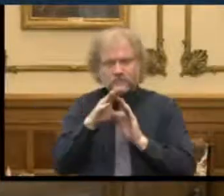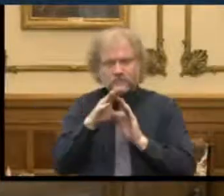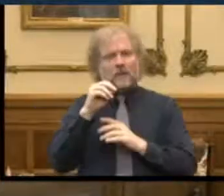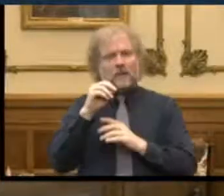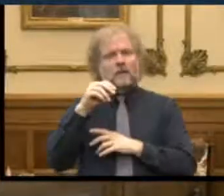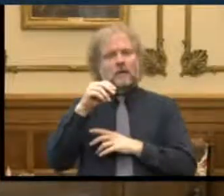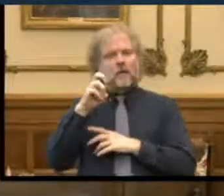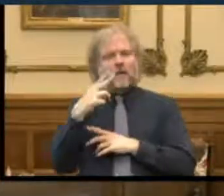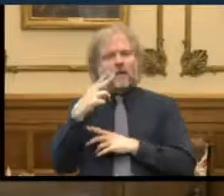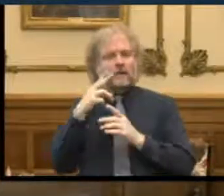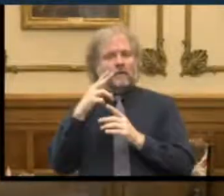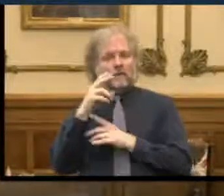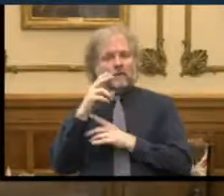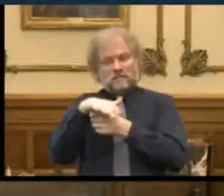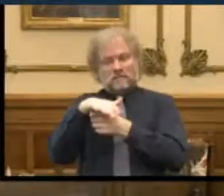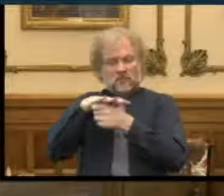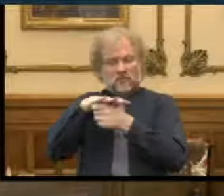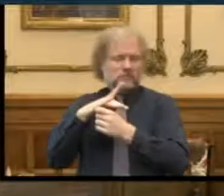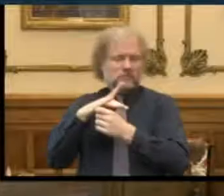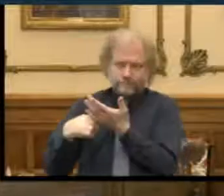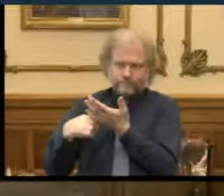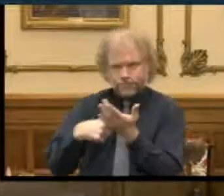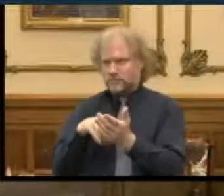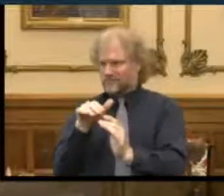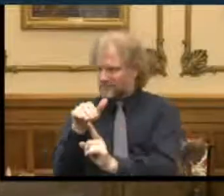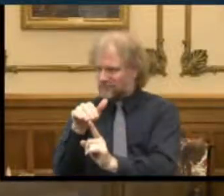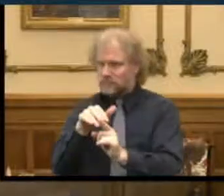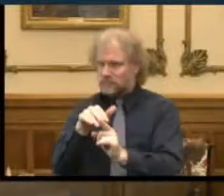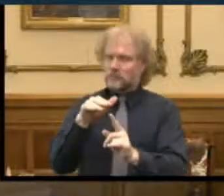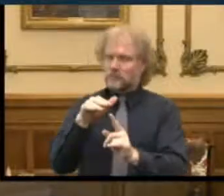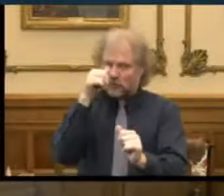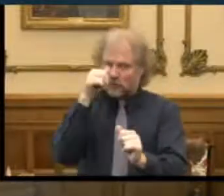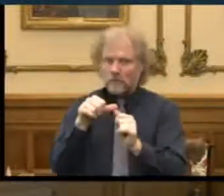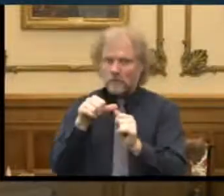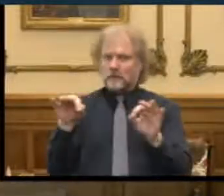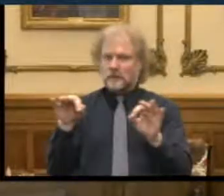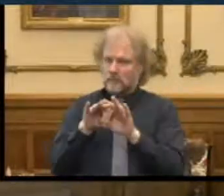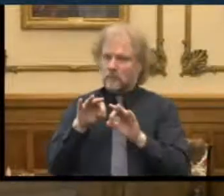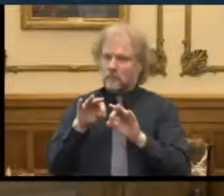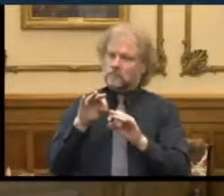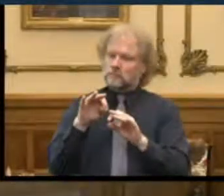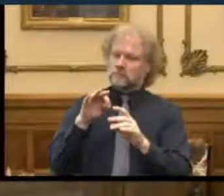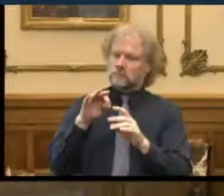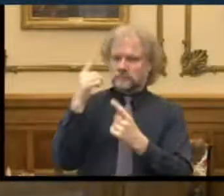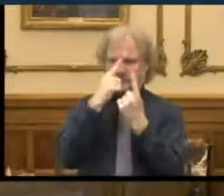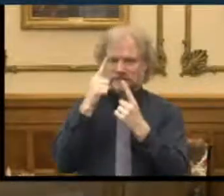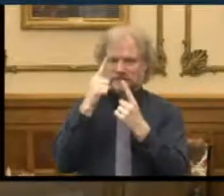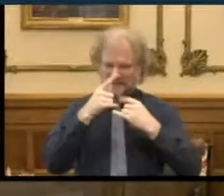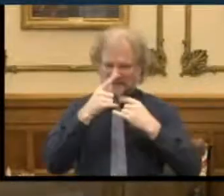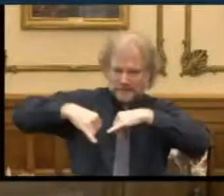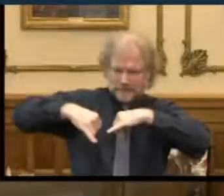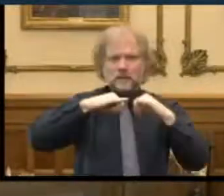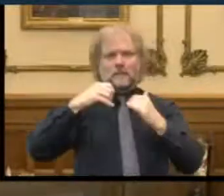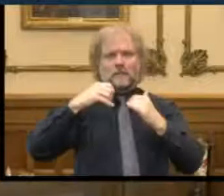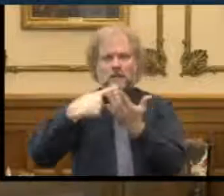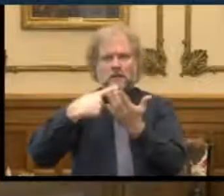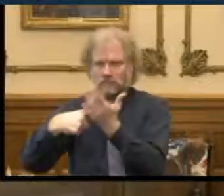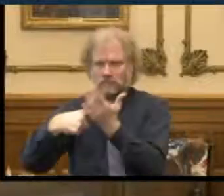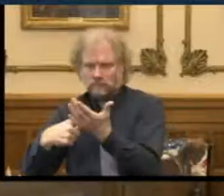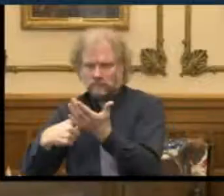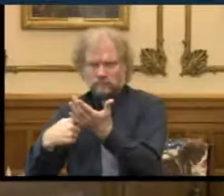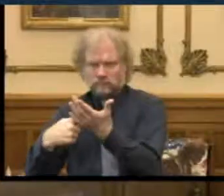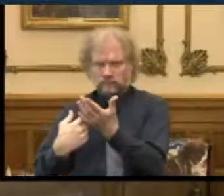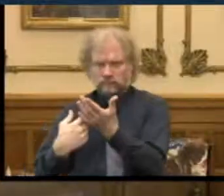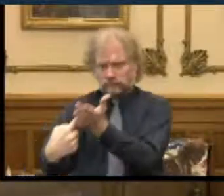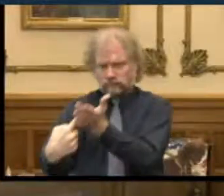officials from those areas all the time to make sure that we stay along the same lines and we have discussions back and forth when they're